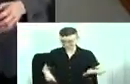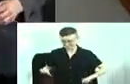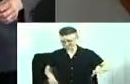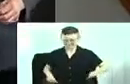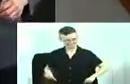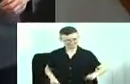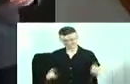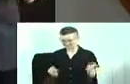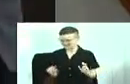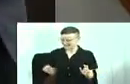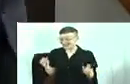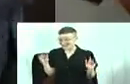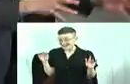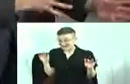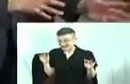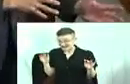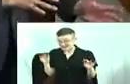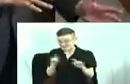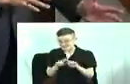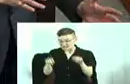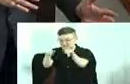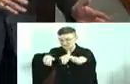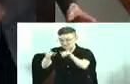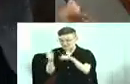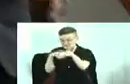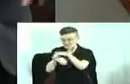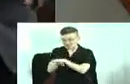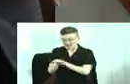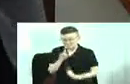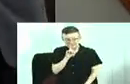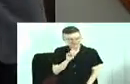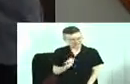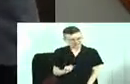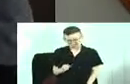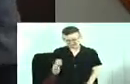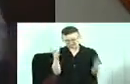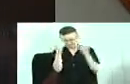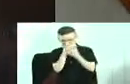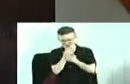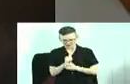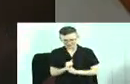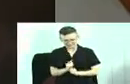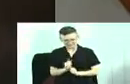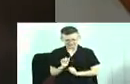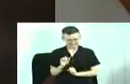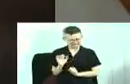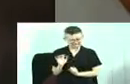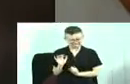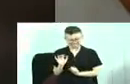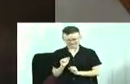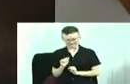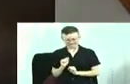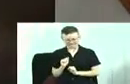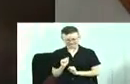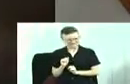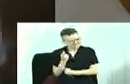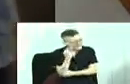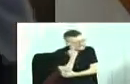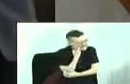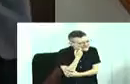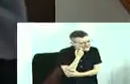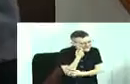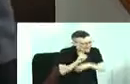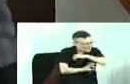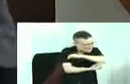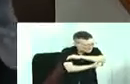there, but he doesn't go in. It's like dark, and I imagine that the first rays of sunlight are